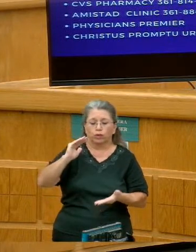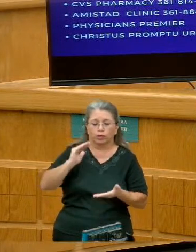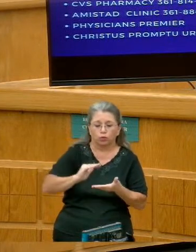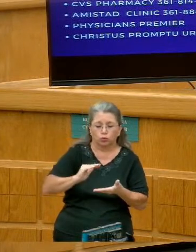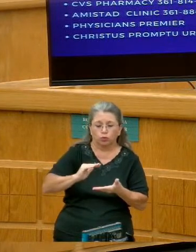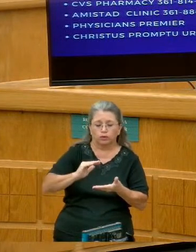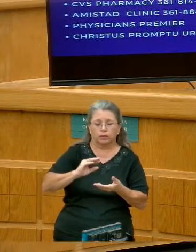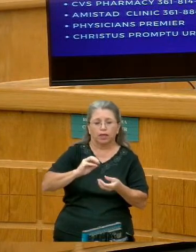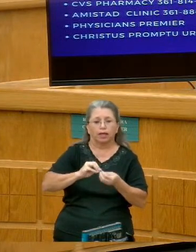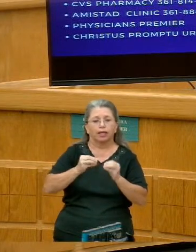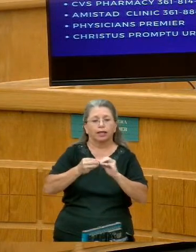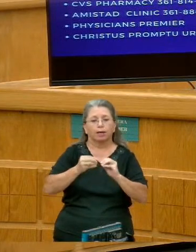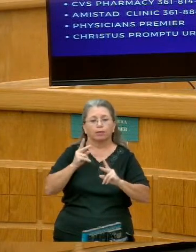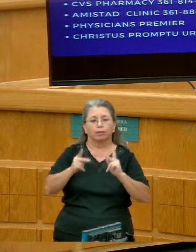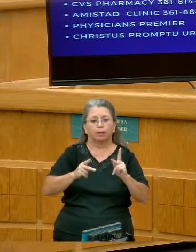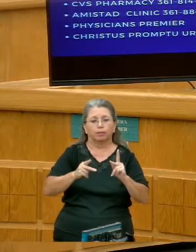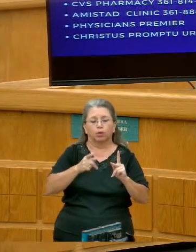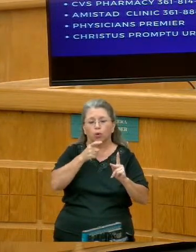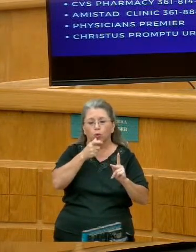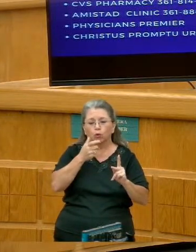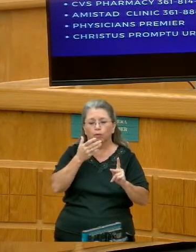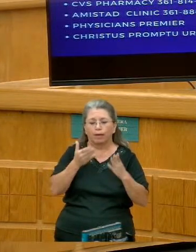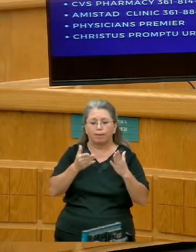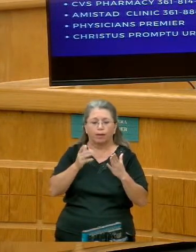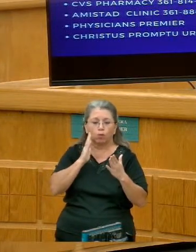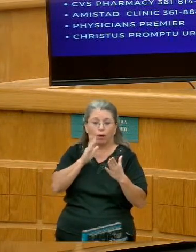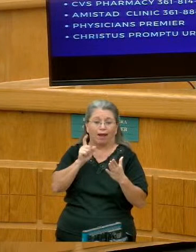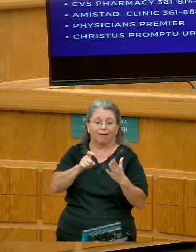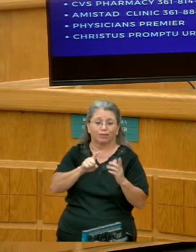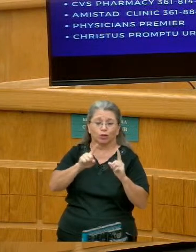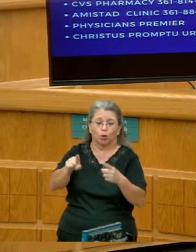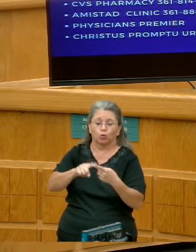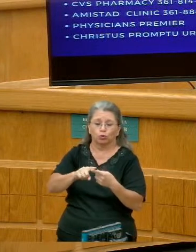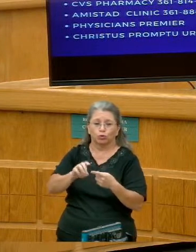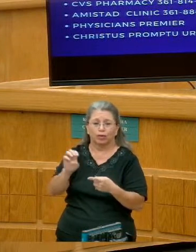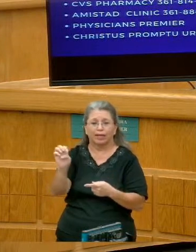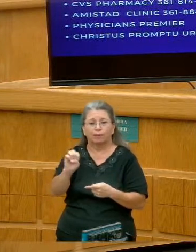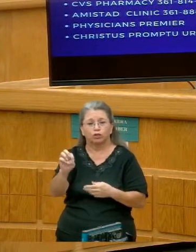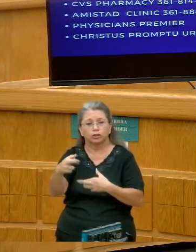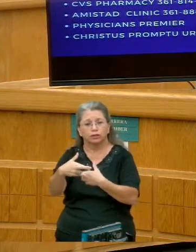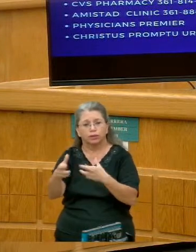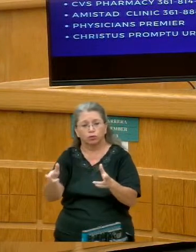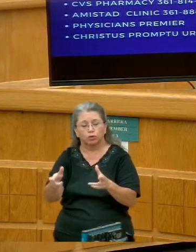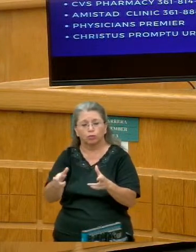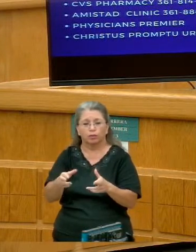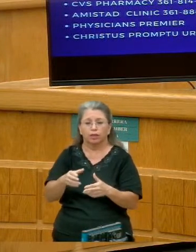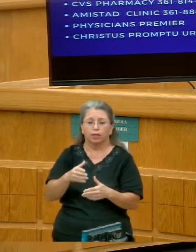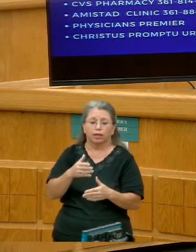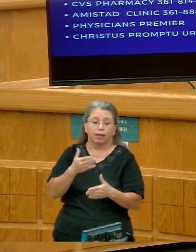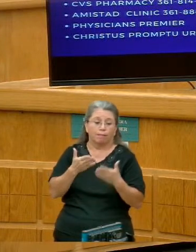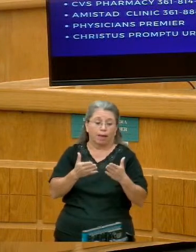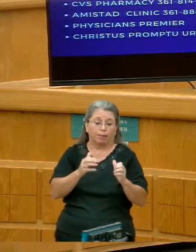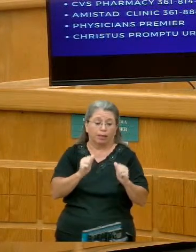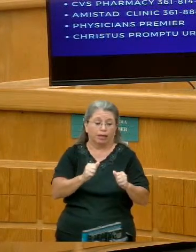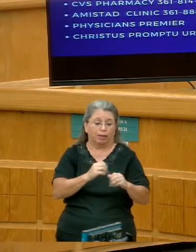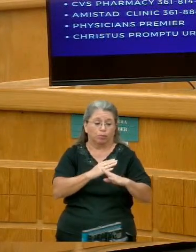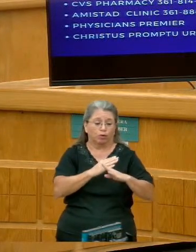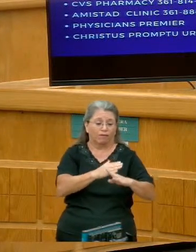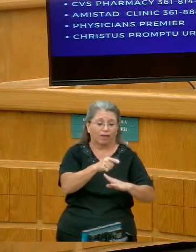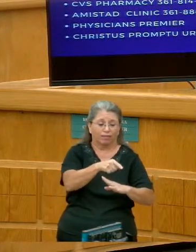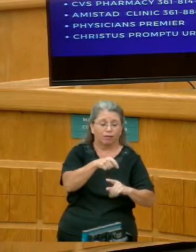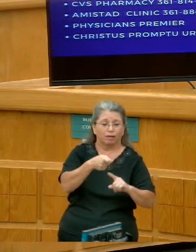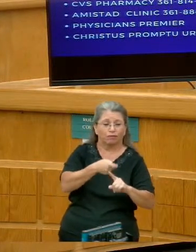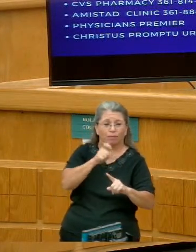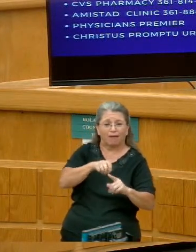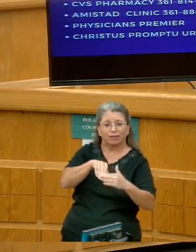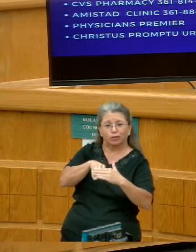would otherwise have to go to the emergency room or hopefully prevent a hospital stay altogether. I want to